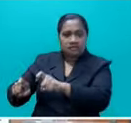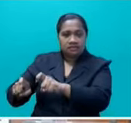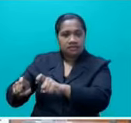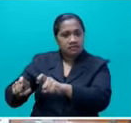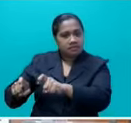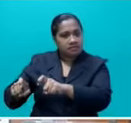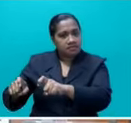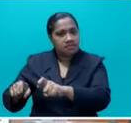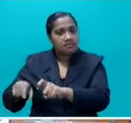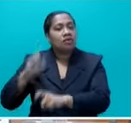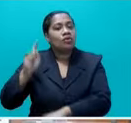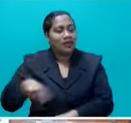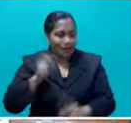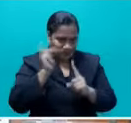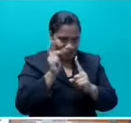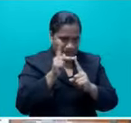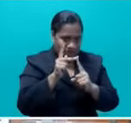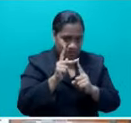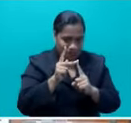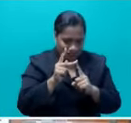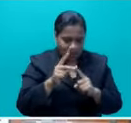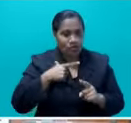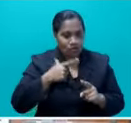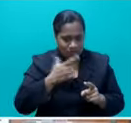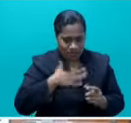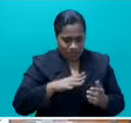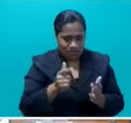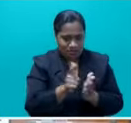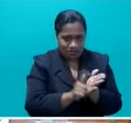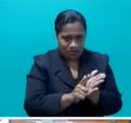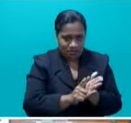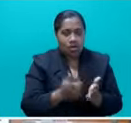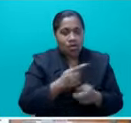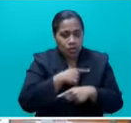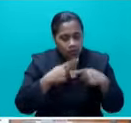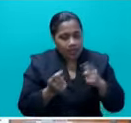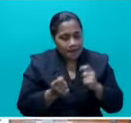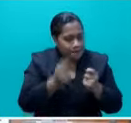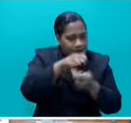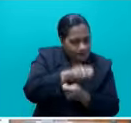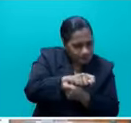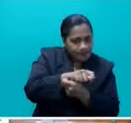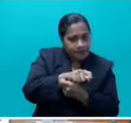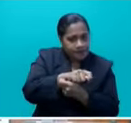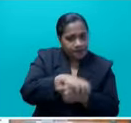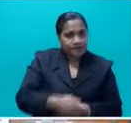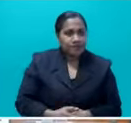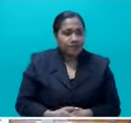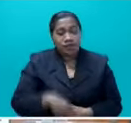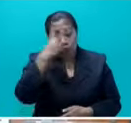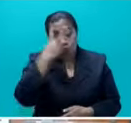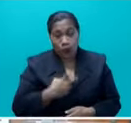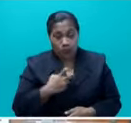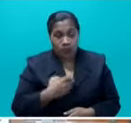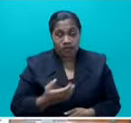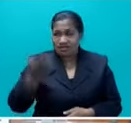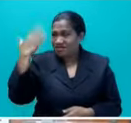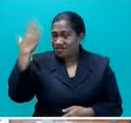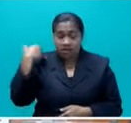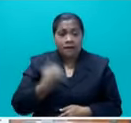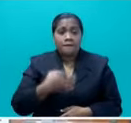That is one of the purposes for this. We amended, we in fact repealed the penal code, the old penal code more than 100